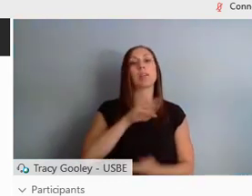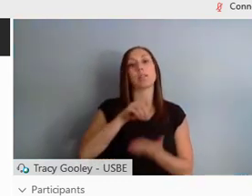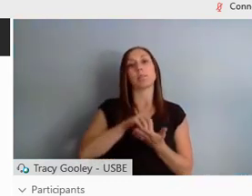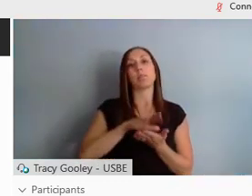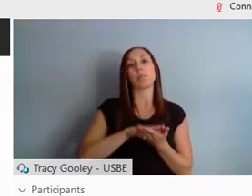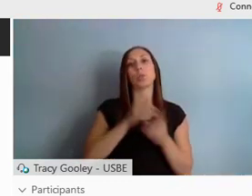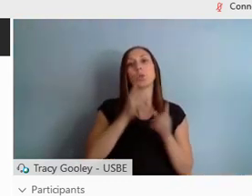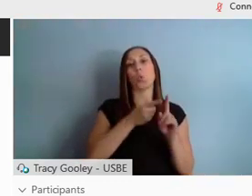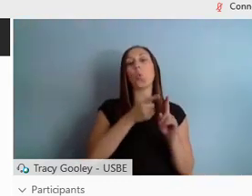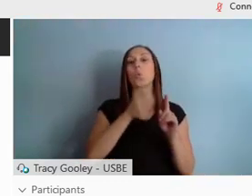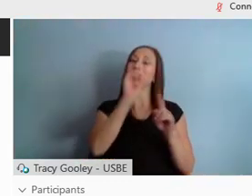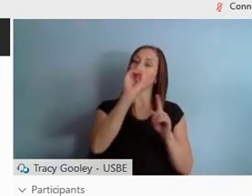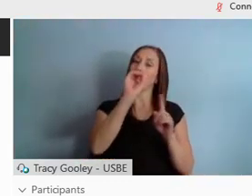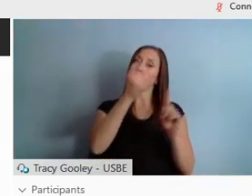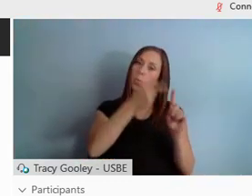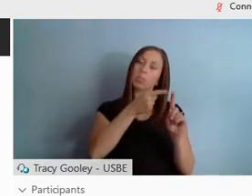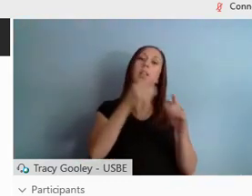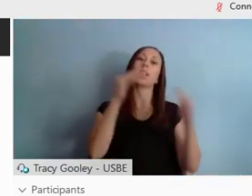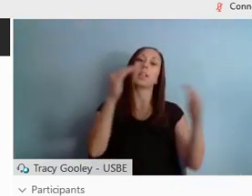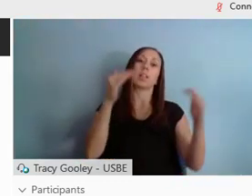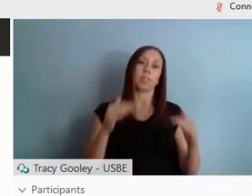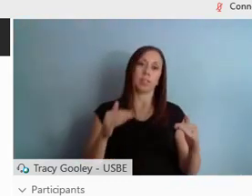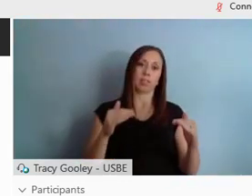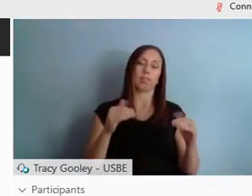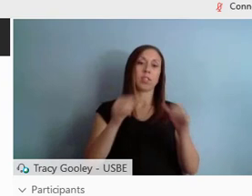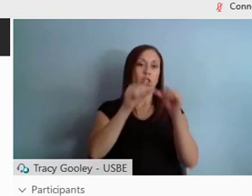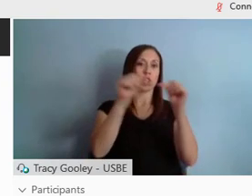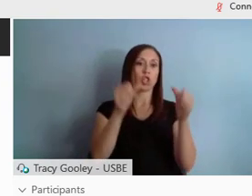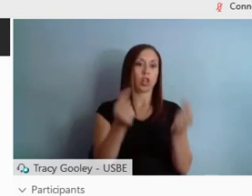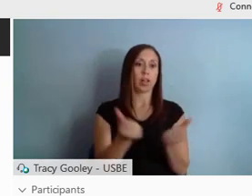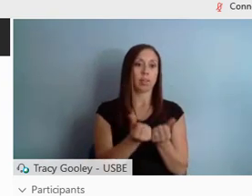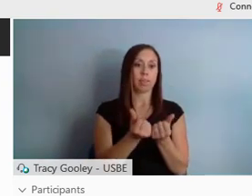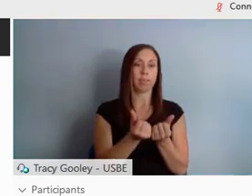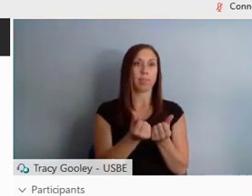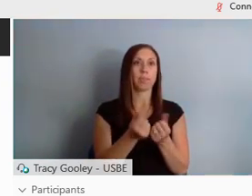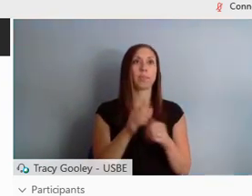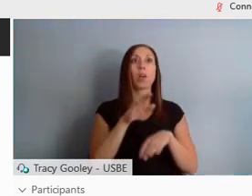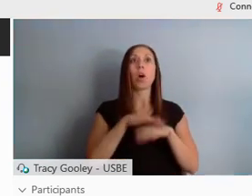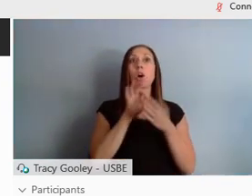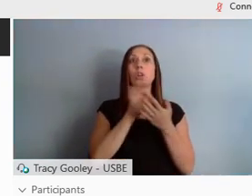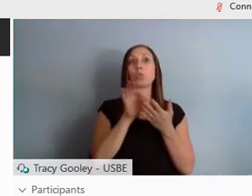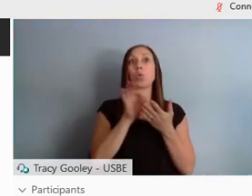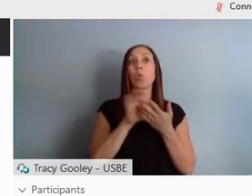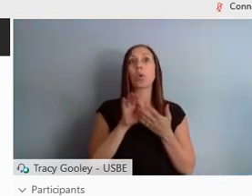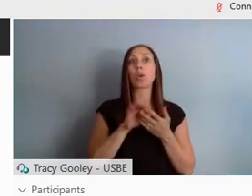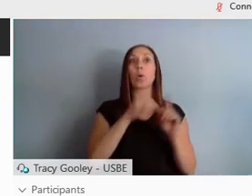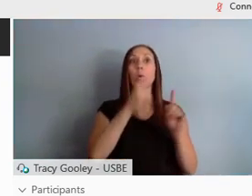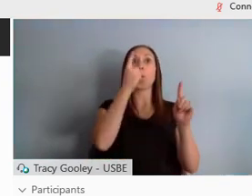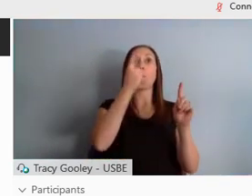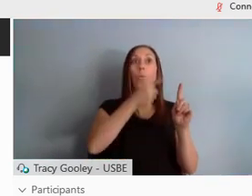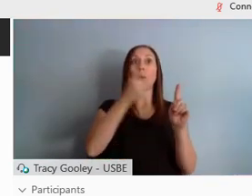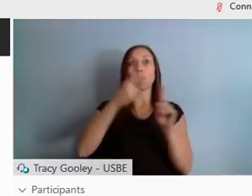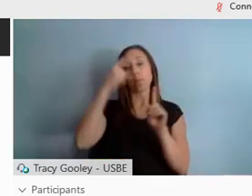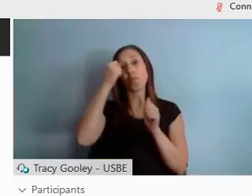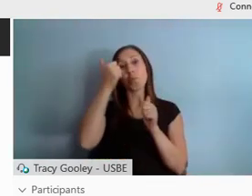score of 0 and proceed to the next shape. So on the scoring for this one, it's 1 point for each correctly identified